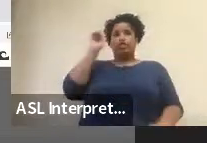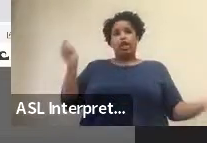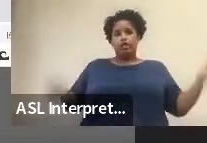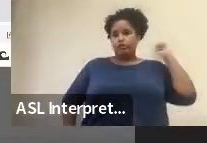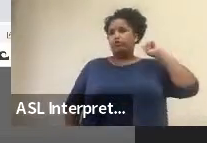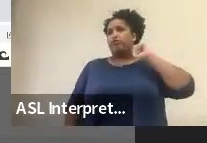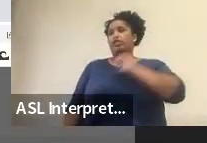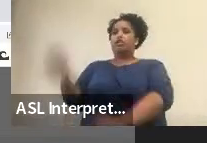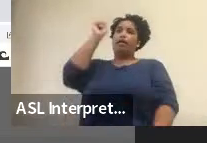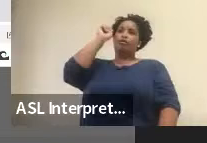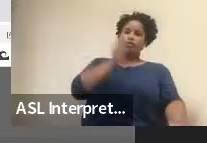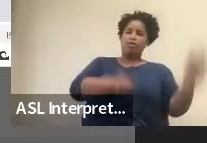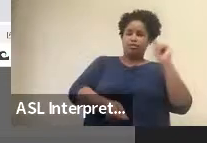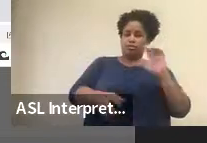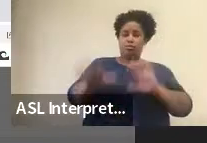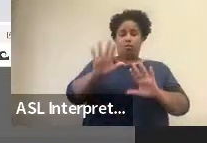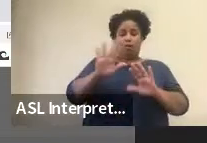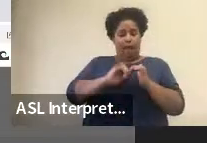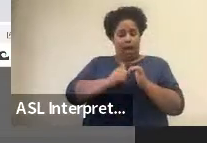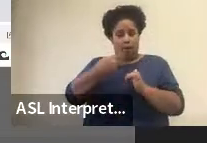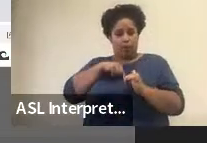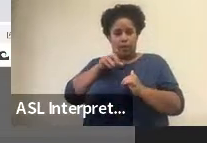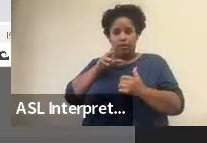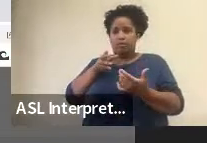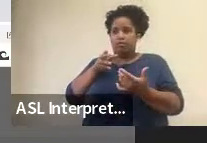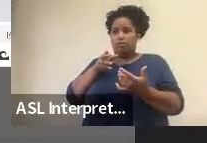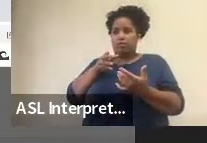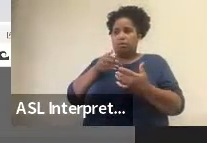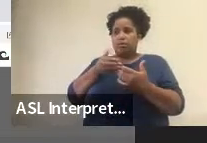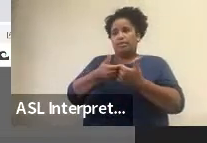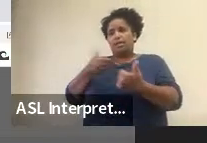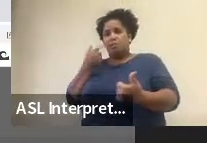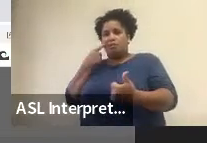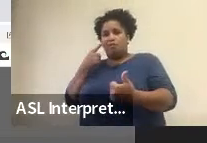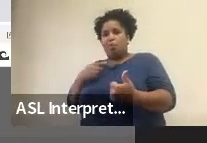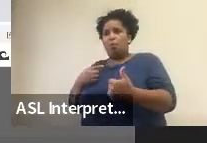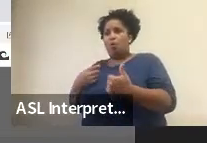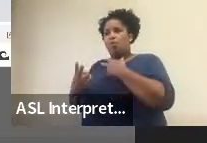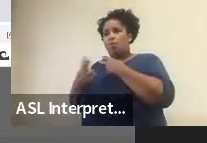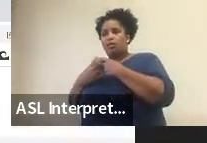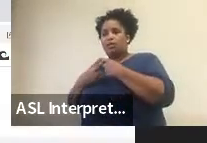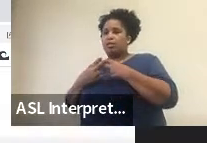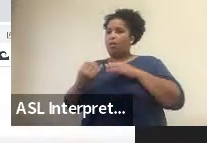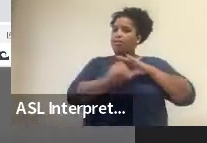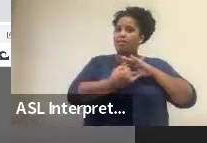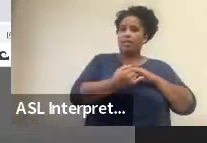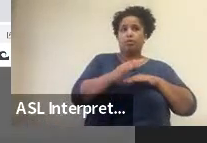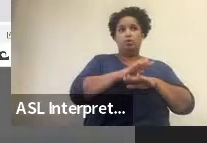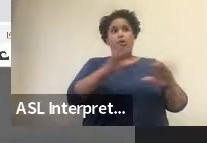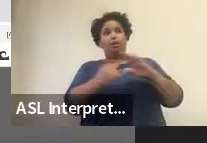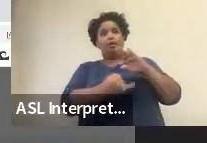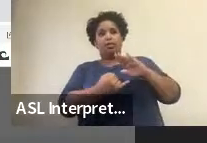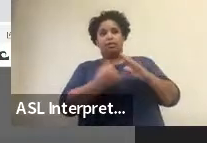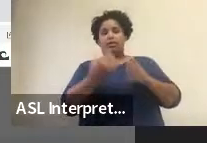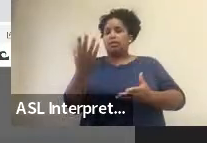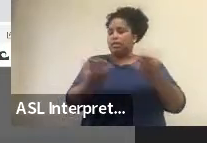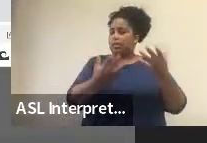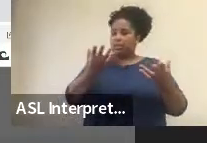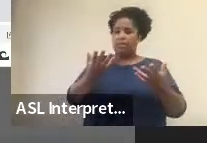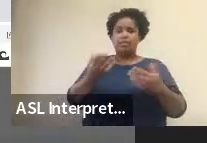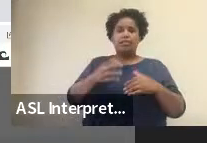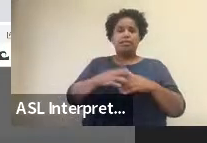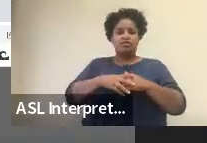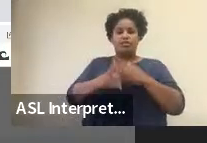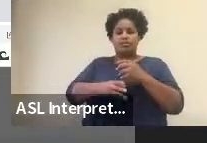about how we isolate and quarantine or don't isolate. And then I also think just sprinkle